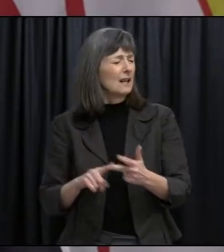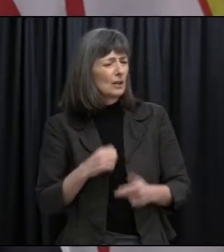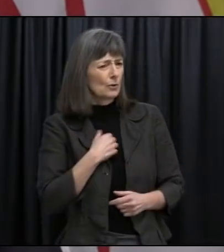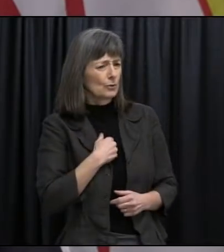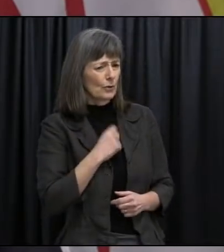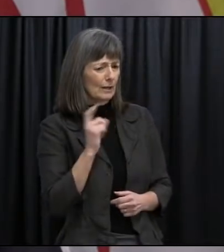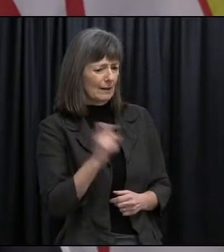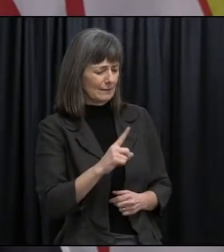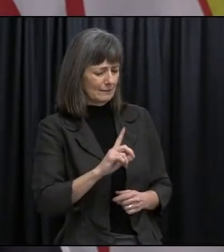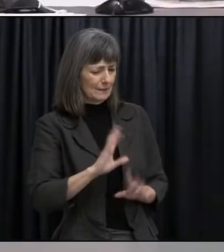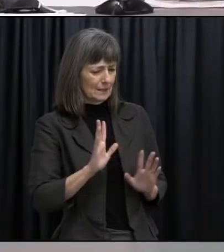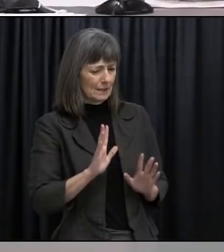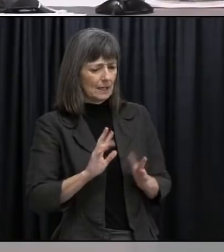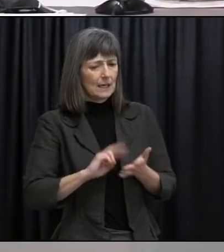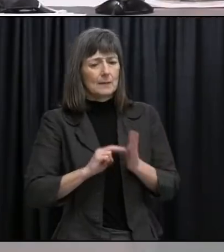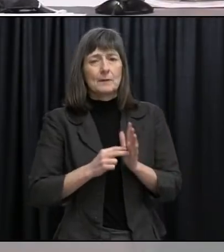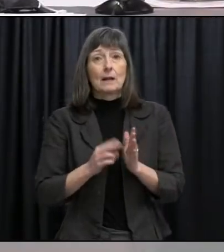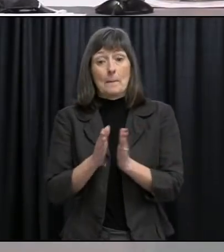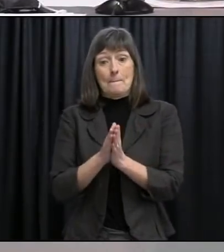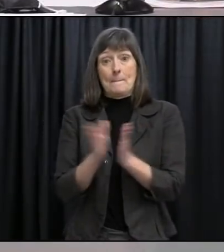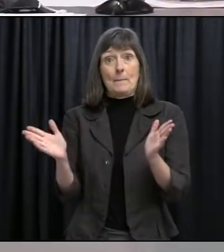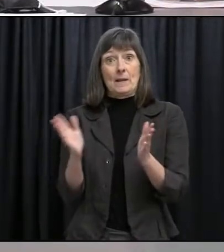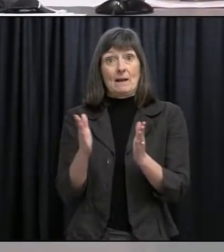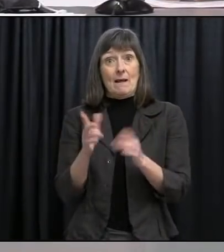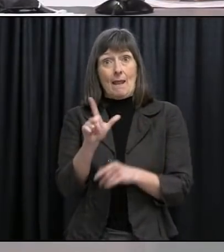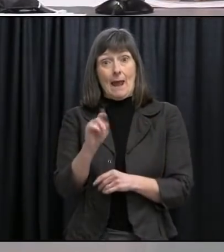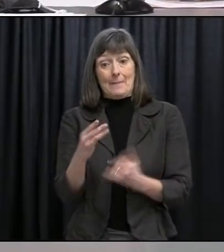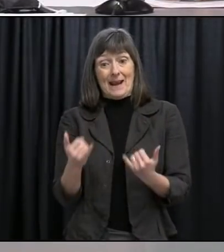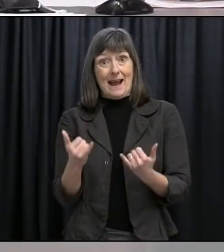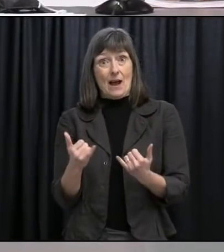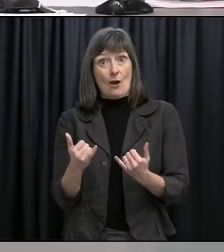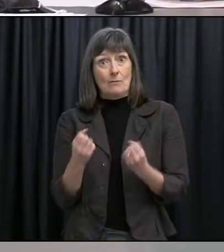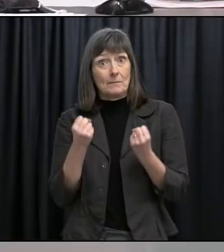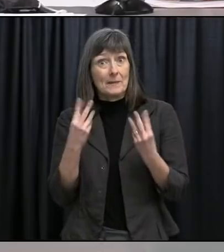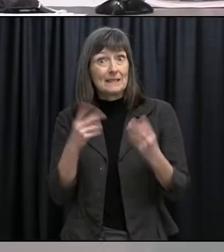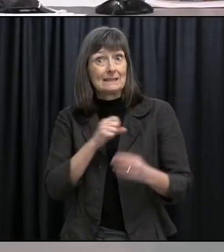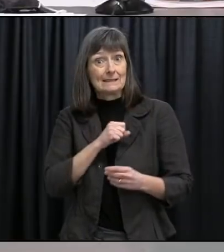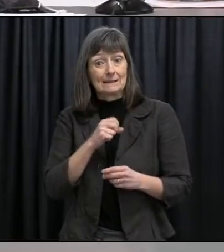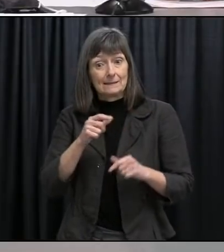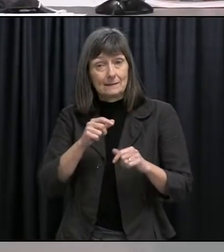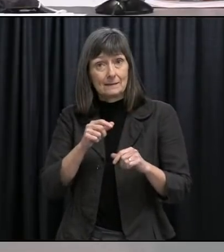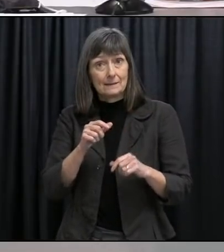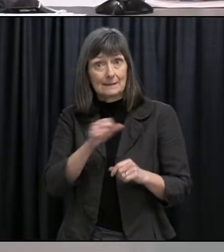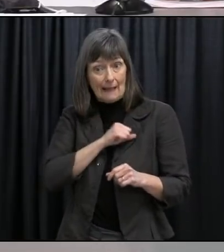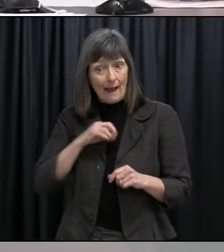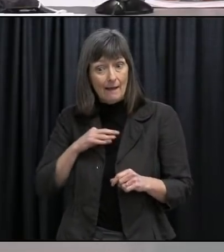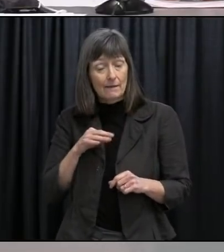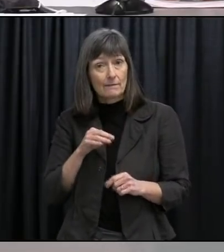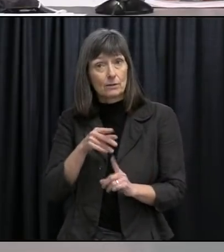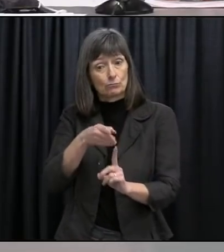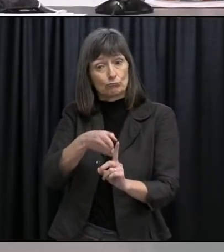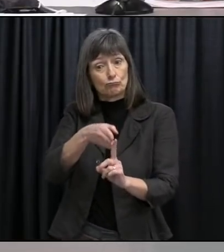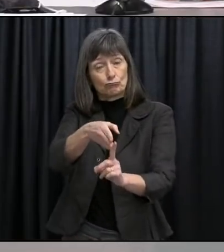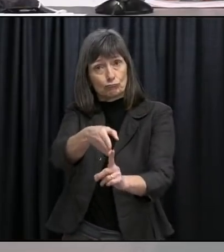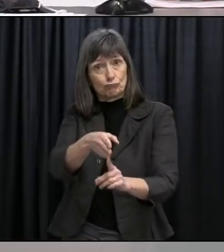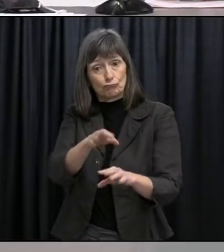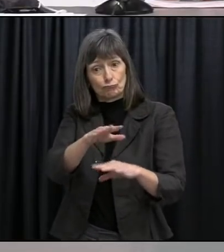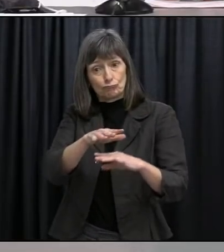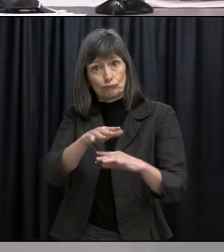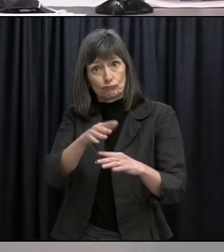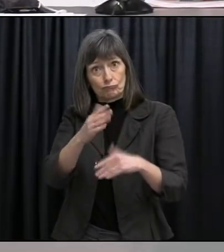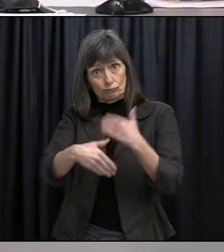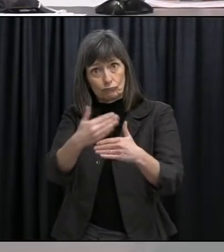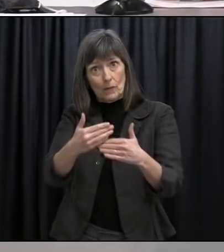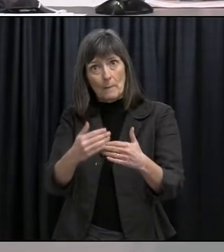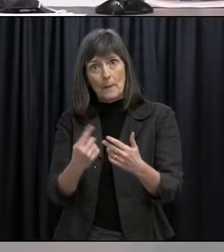like the public lab. You have a lot of employees who are currently running it, but if there's only one person overseeing the whole genome